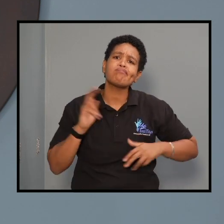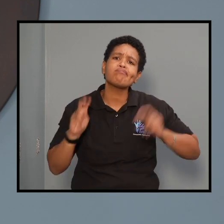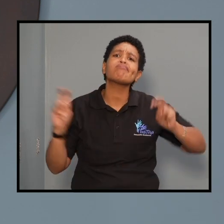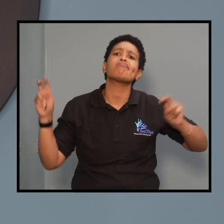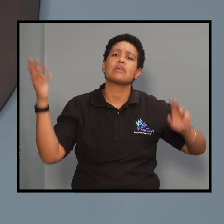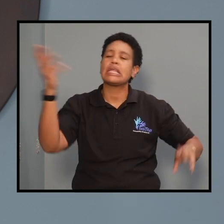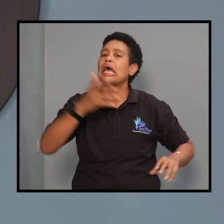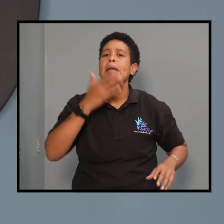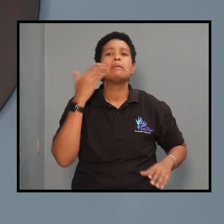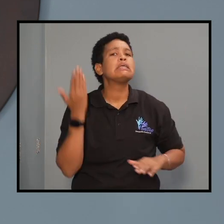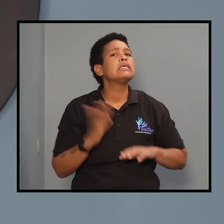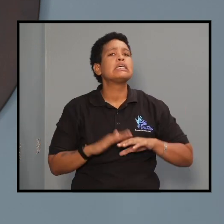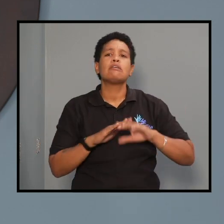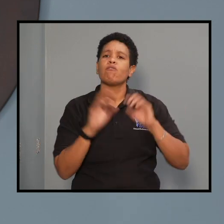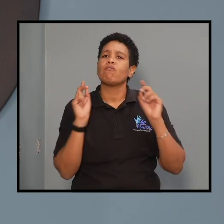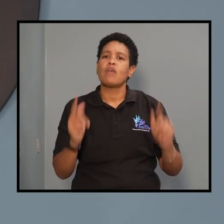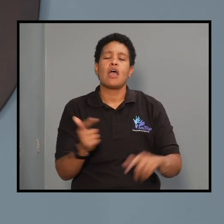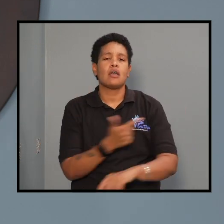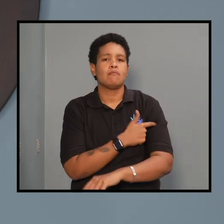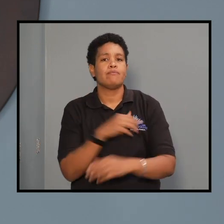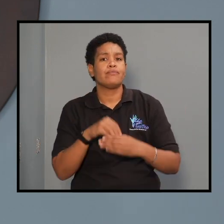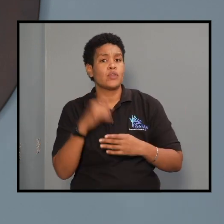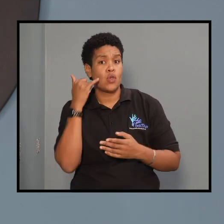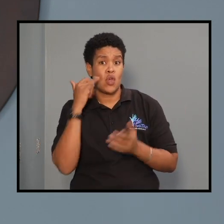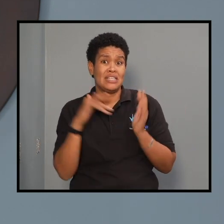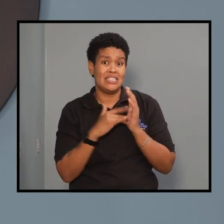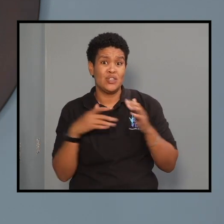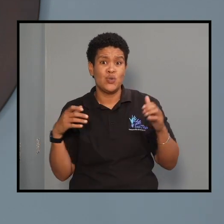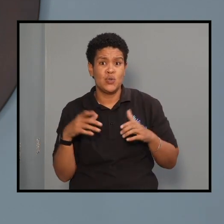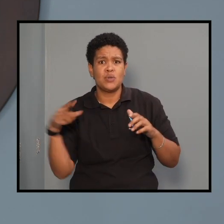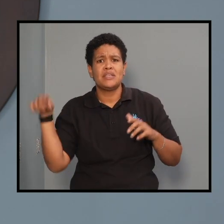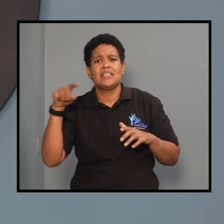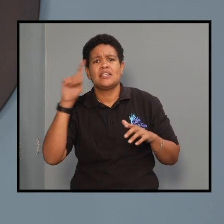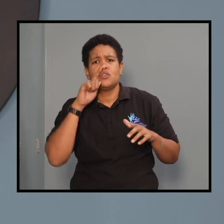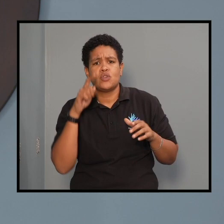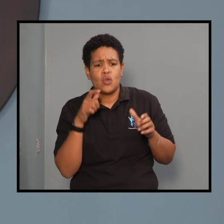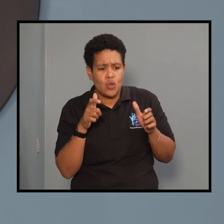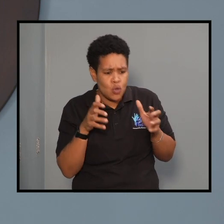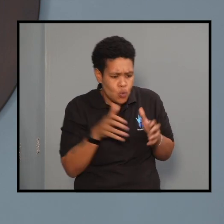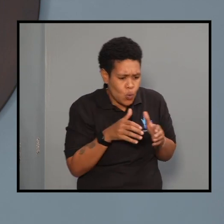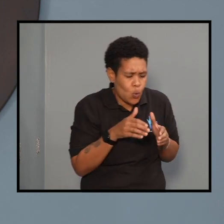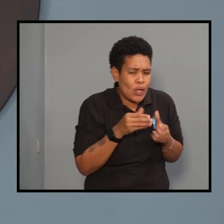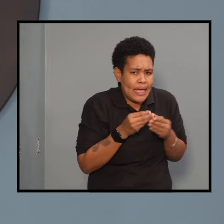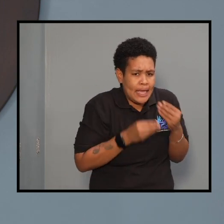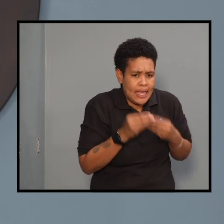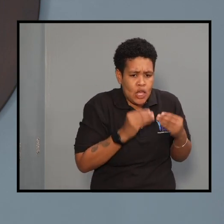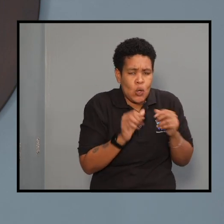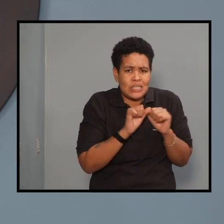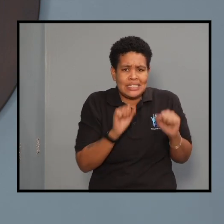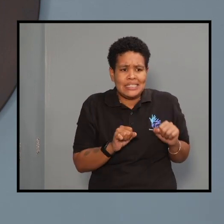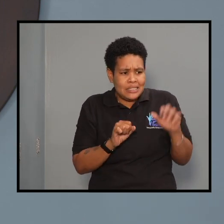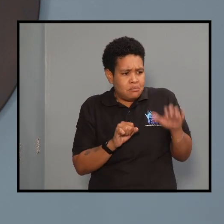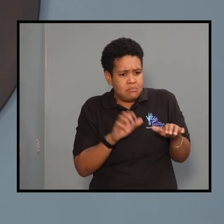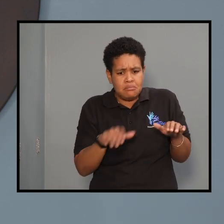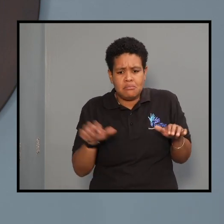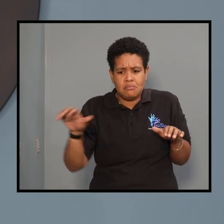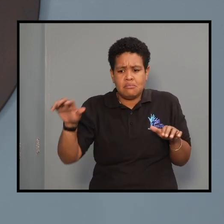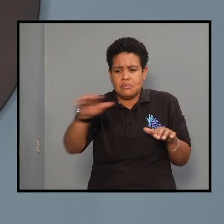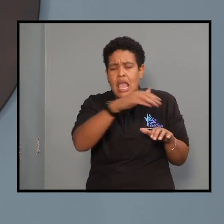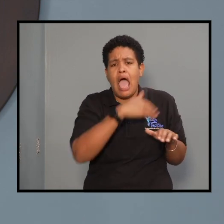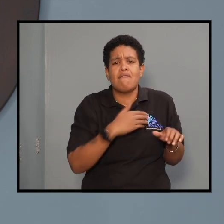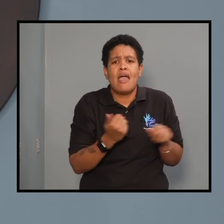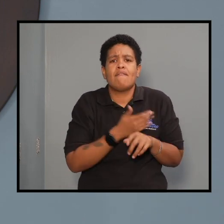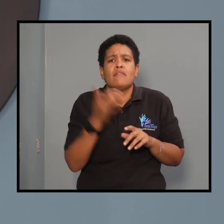to increase vaccination in the BPO sector. These are kind of closed ecosystems that have everything for them